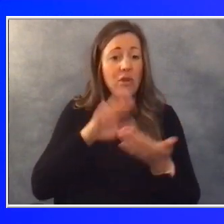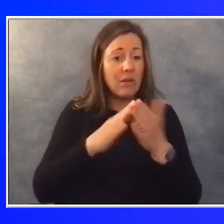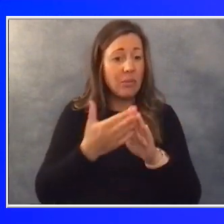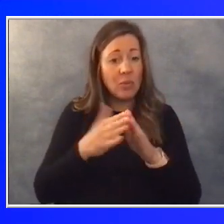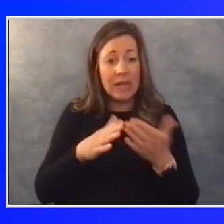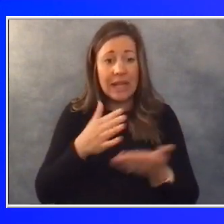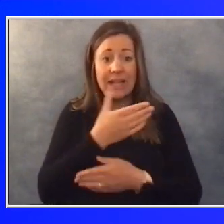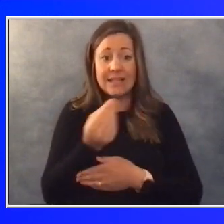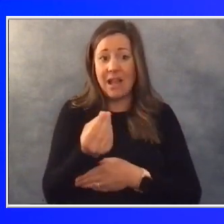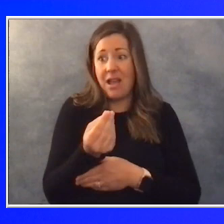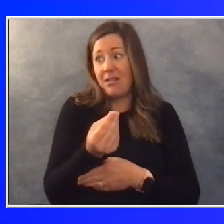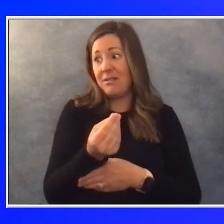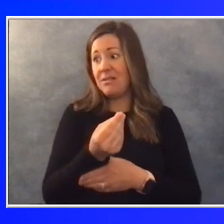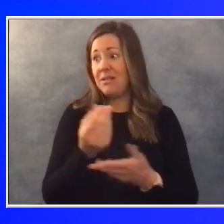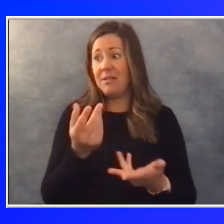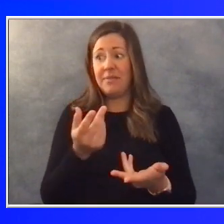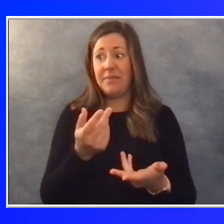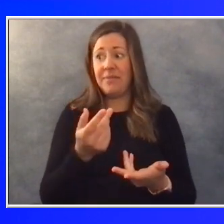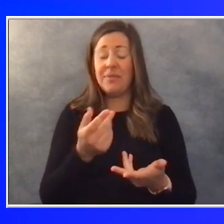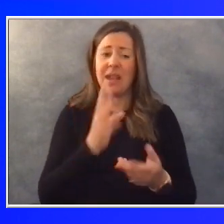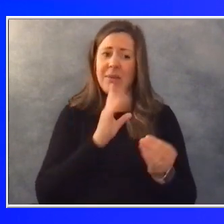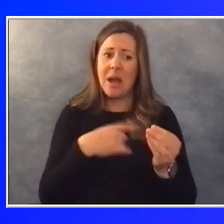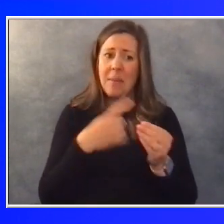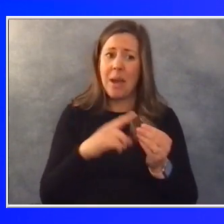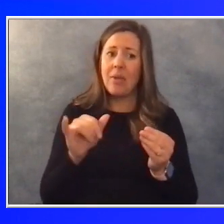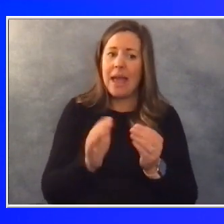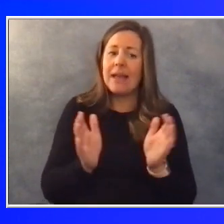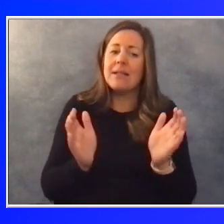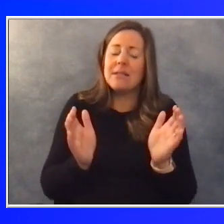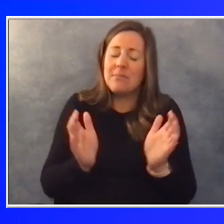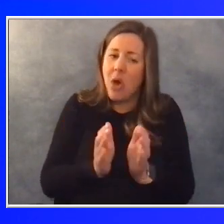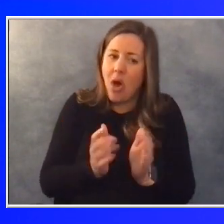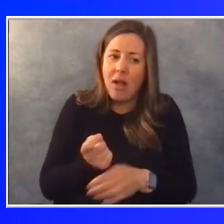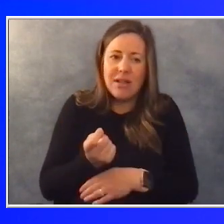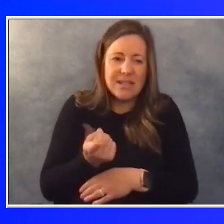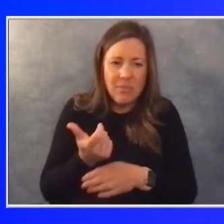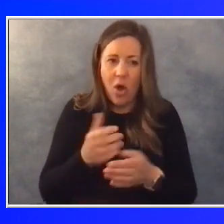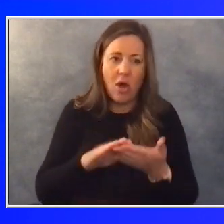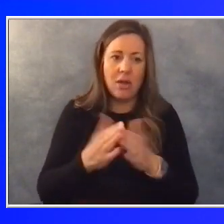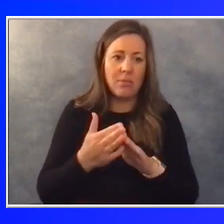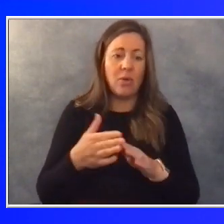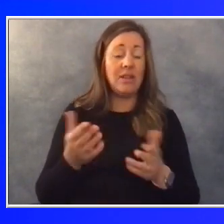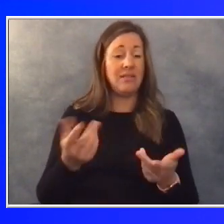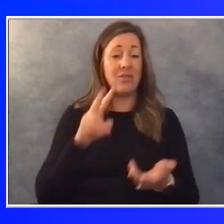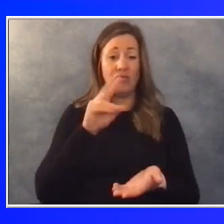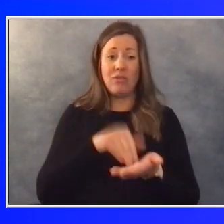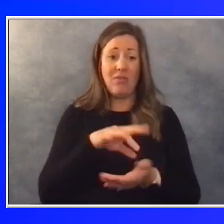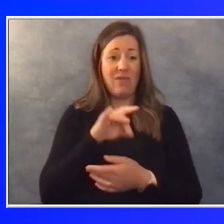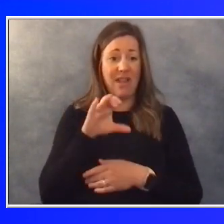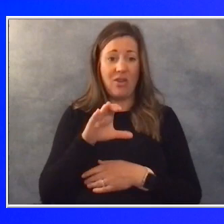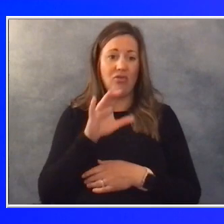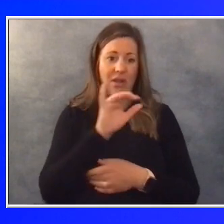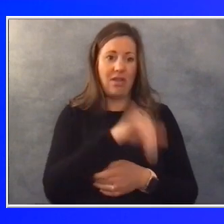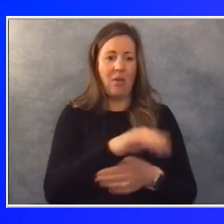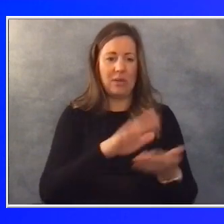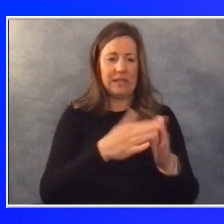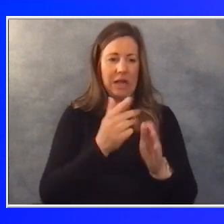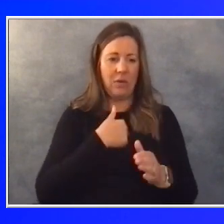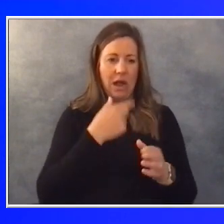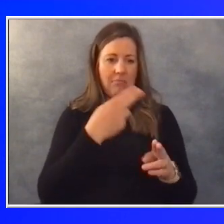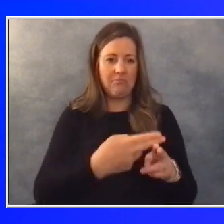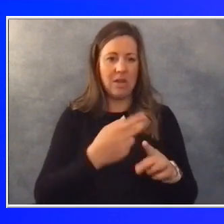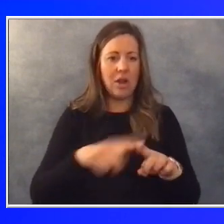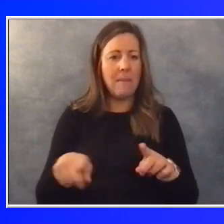we're talking small rural. The town I was in was 2,800. But, a